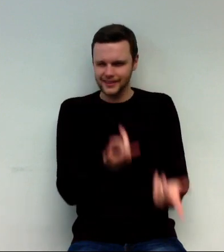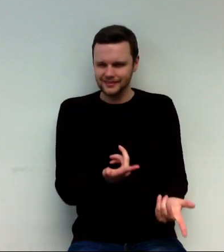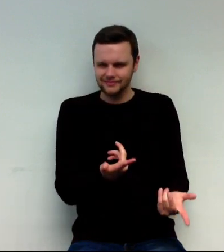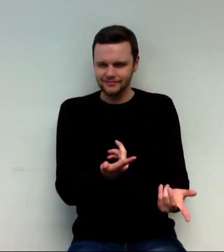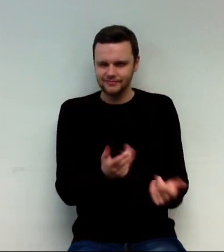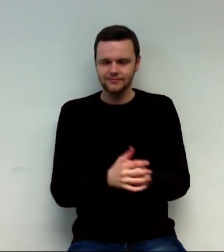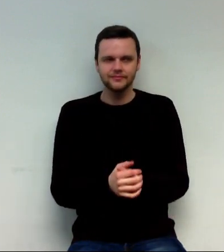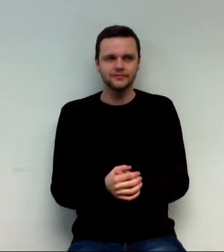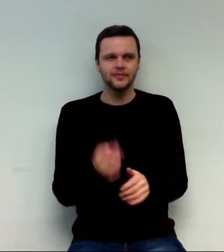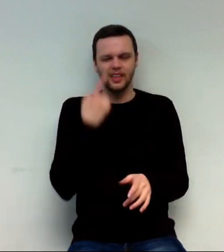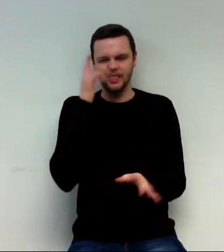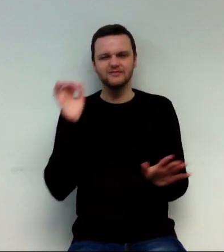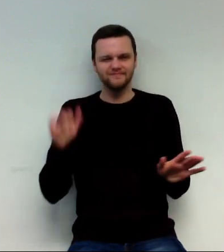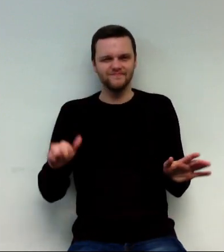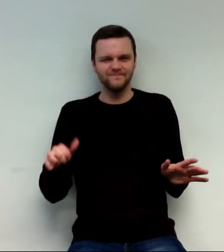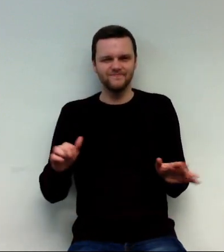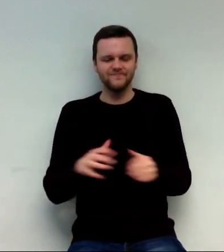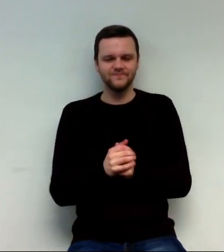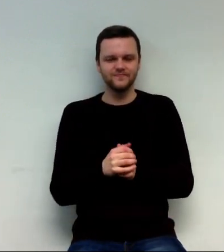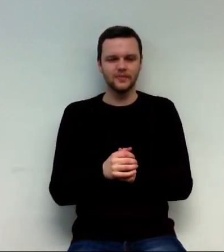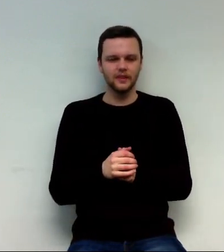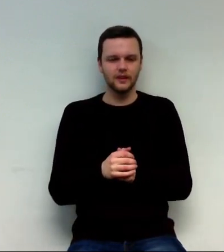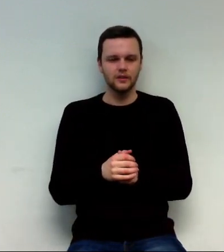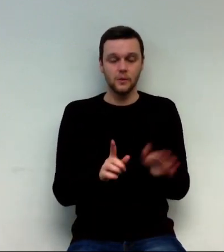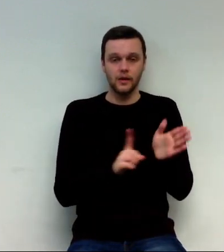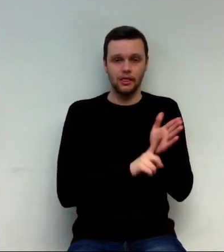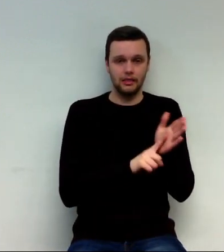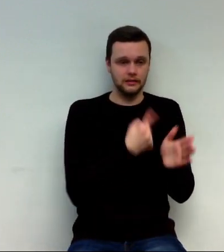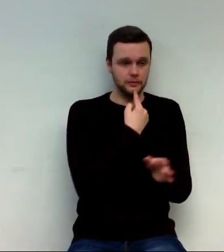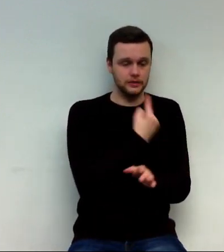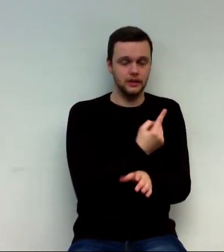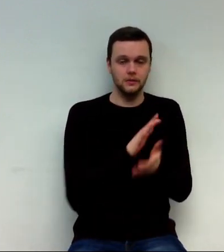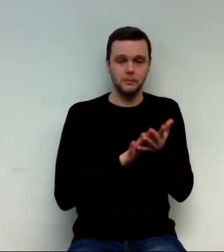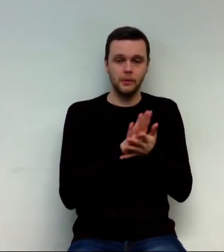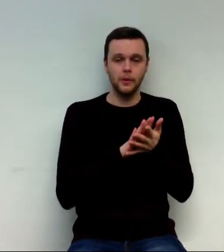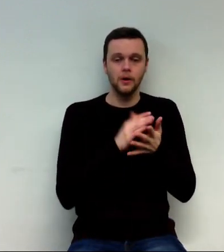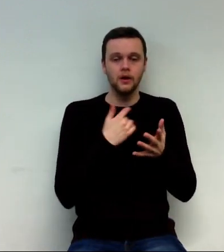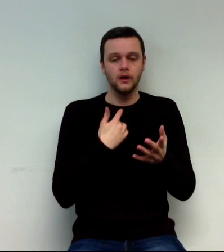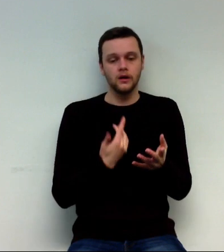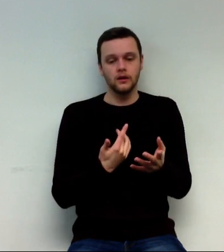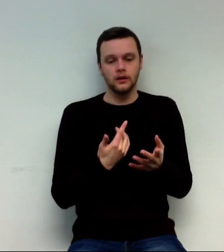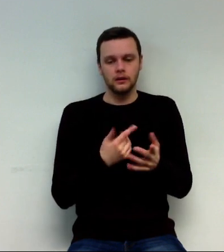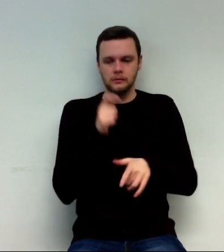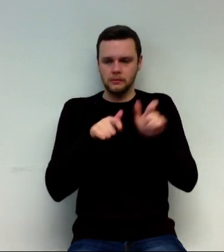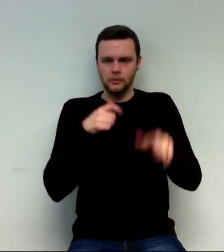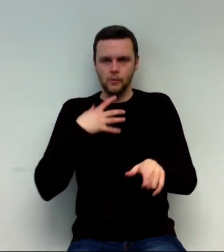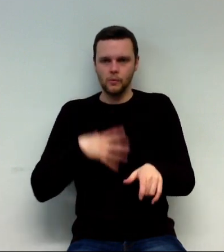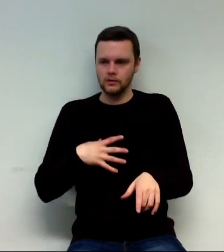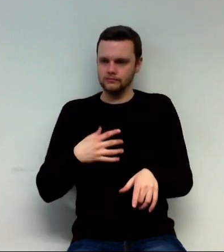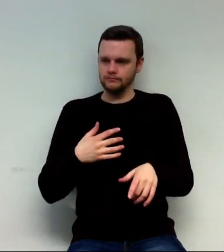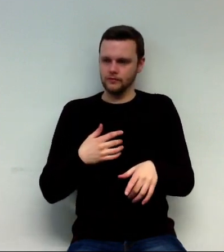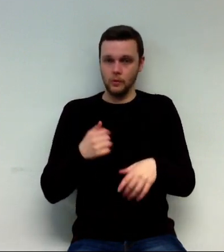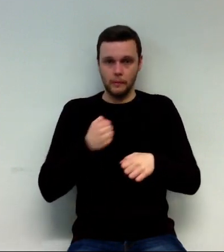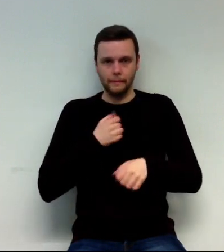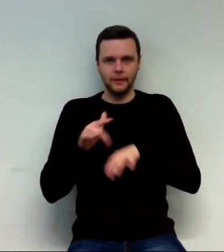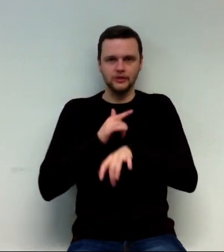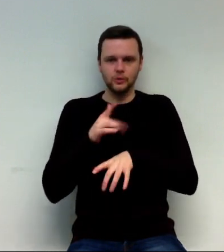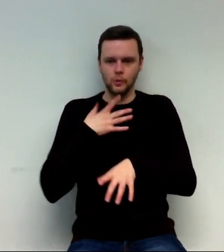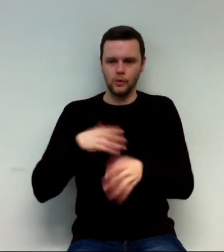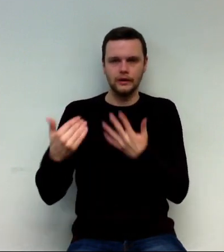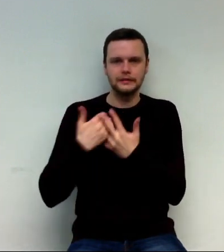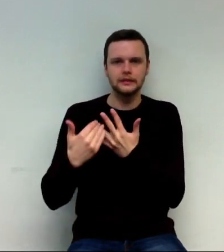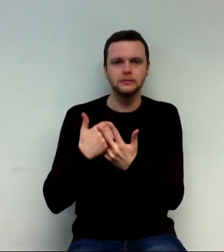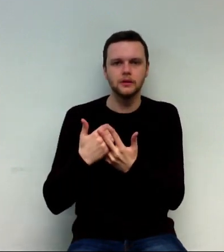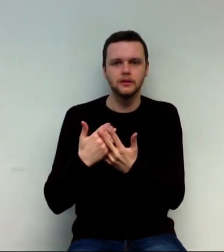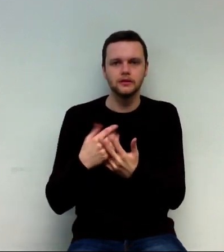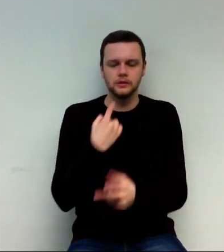performance? Yeah, absolutely. I think what Lindsay was saying there, I think people are keen to make their shows as accessible as possible. So when they see